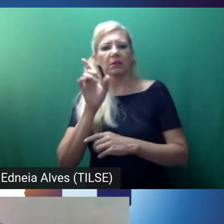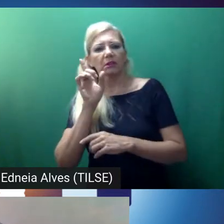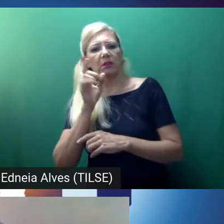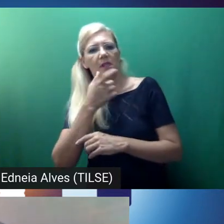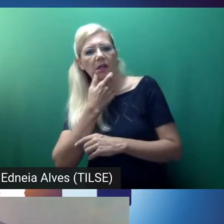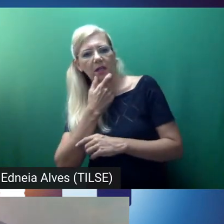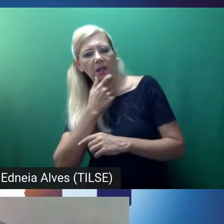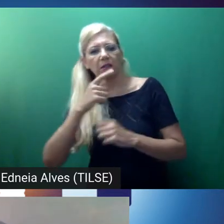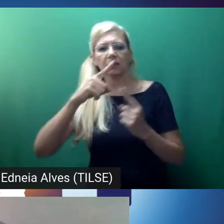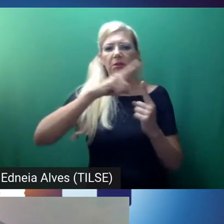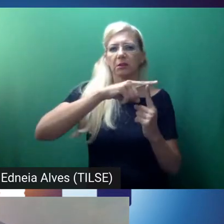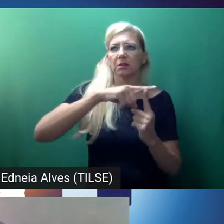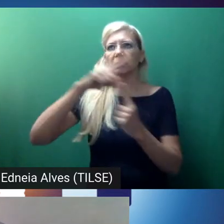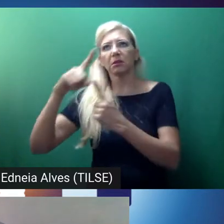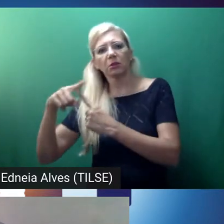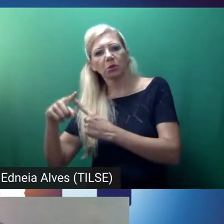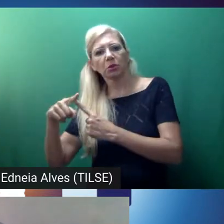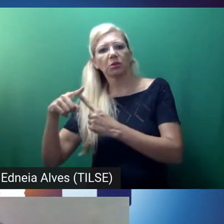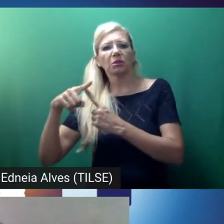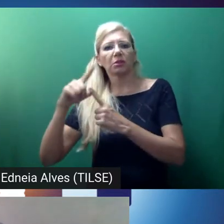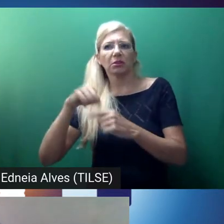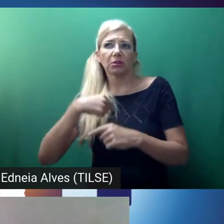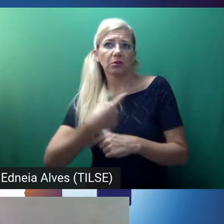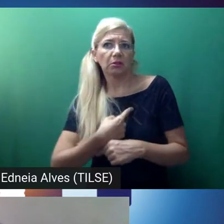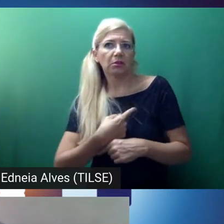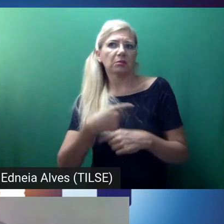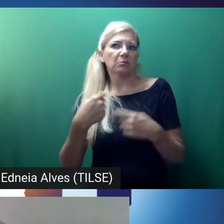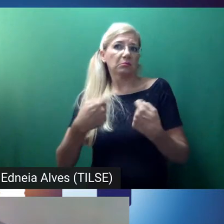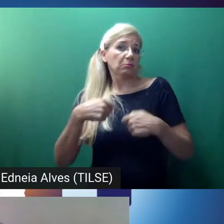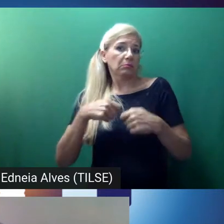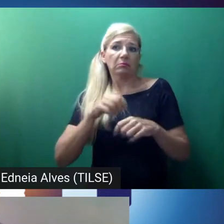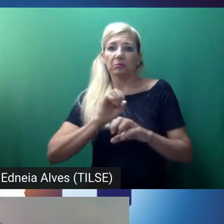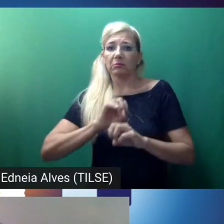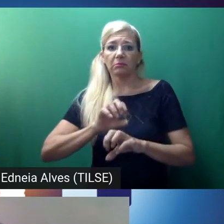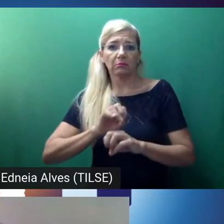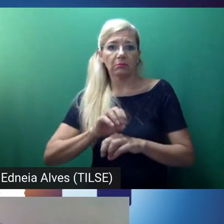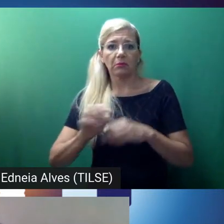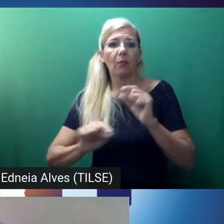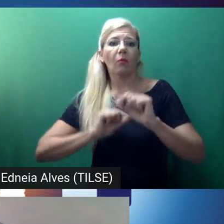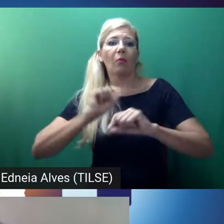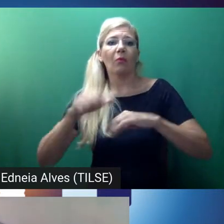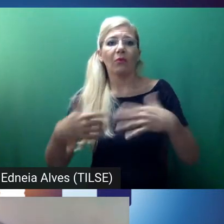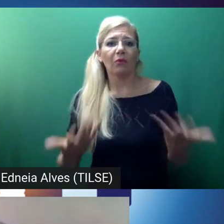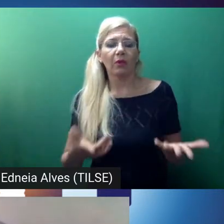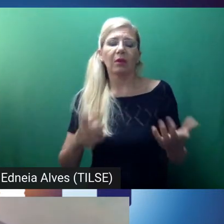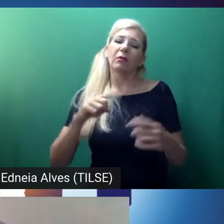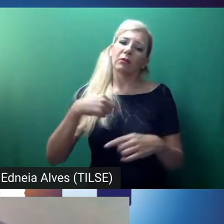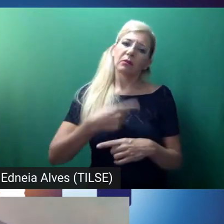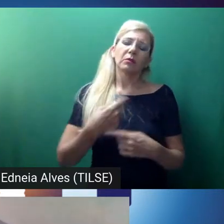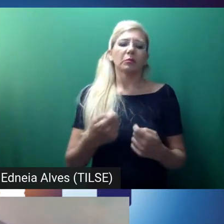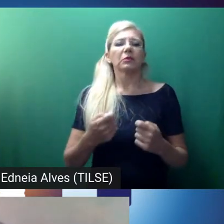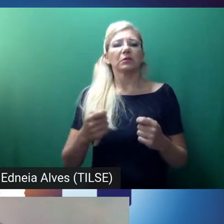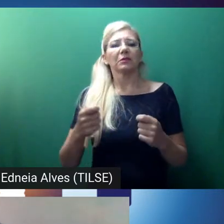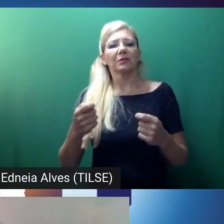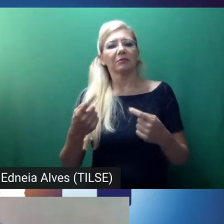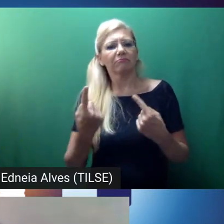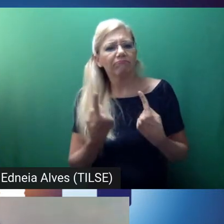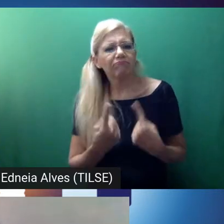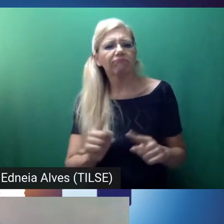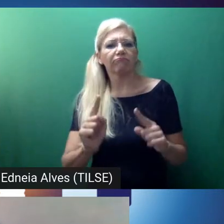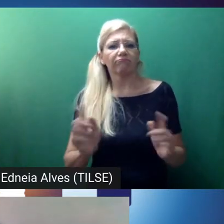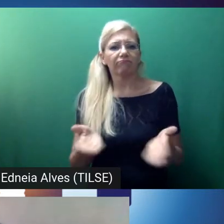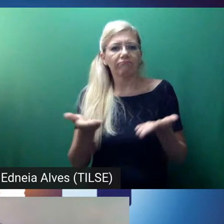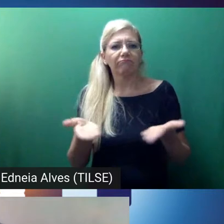that's all we have and we teach. So I think that we need to challenge those conceptions, not